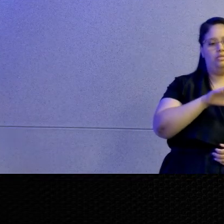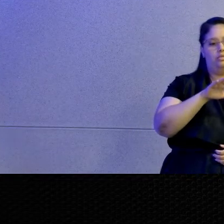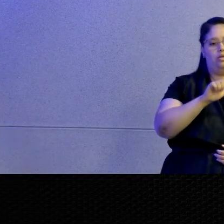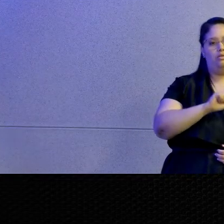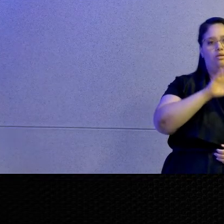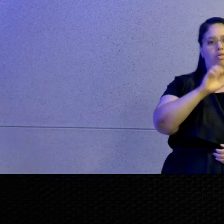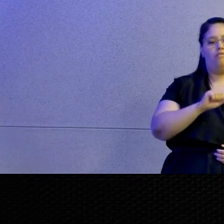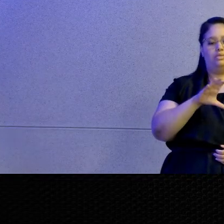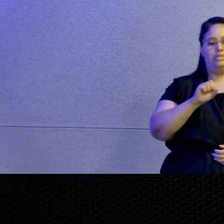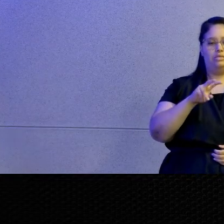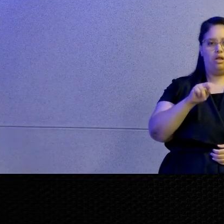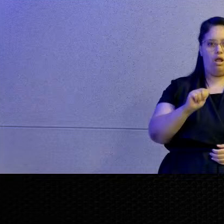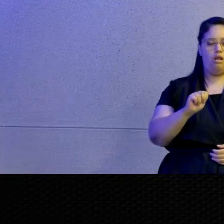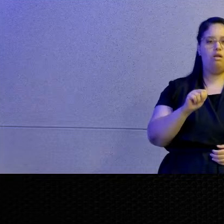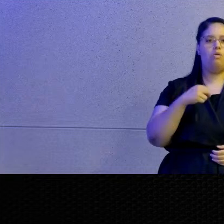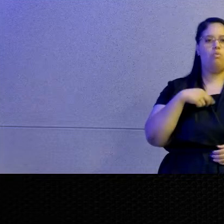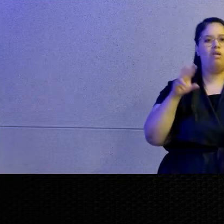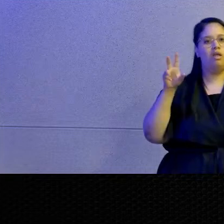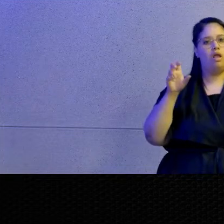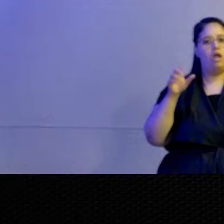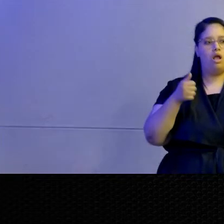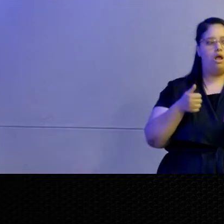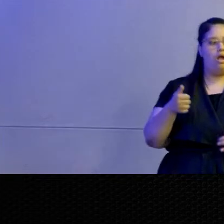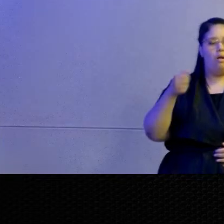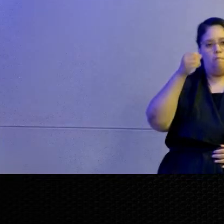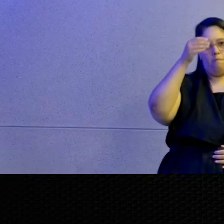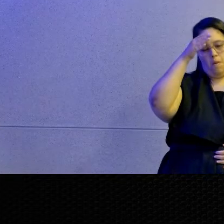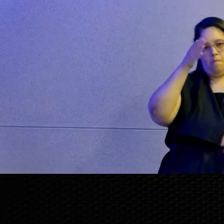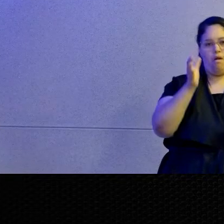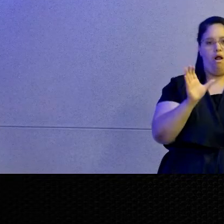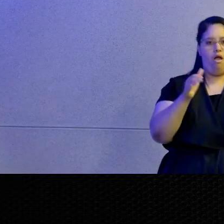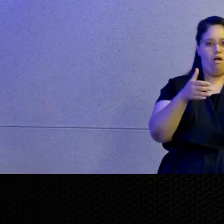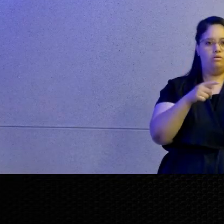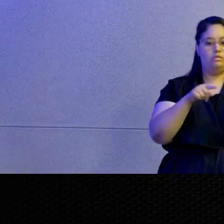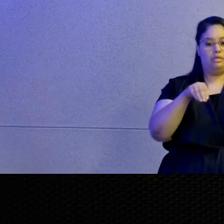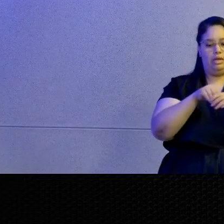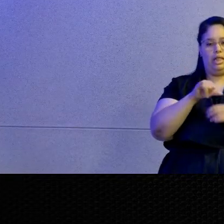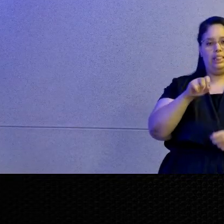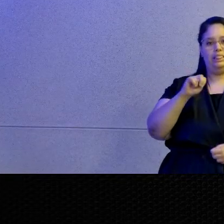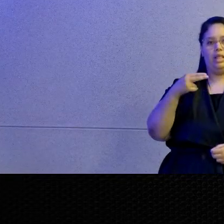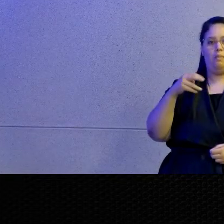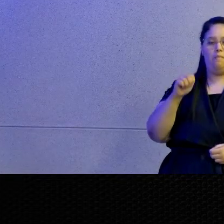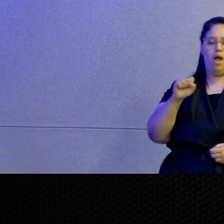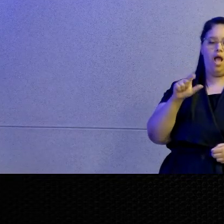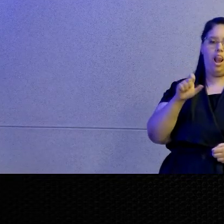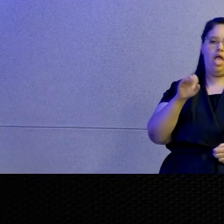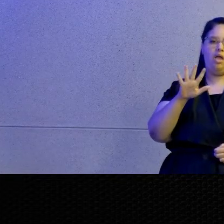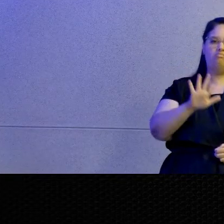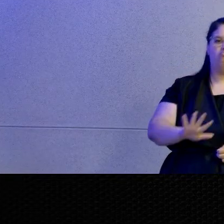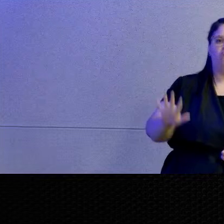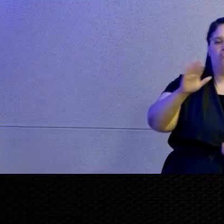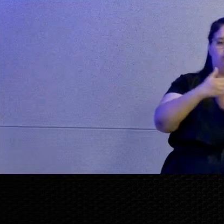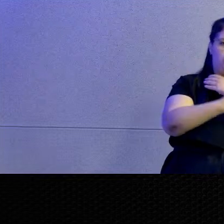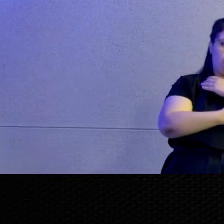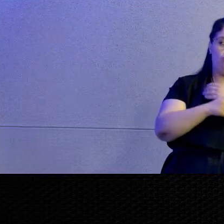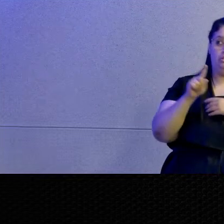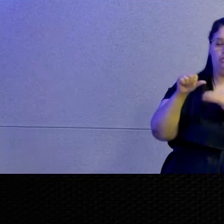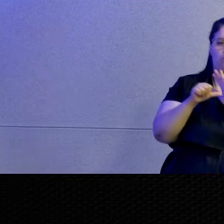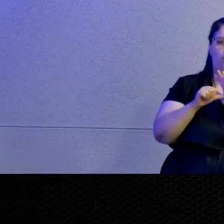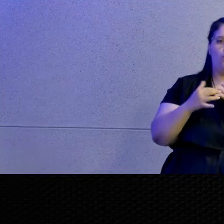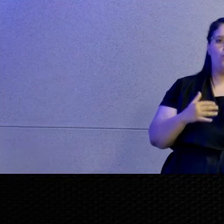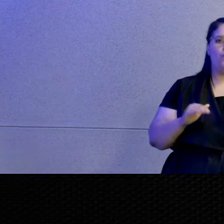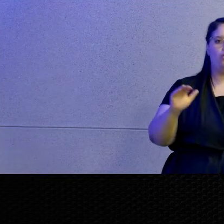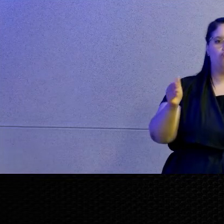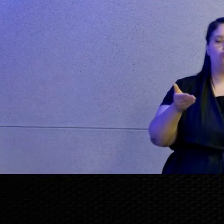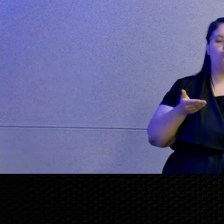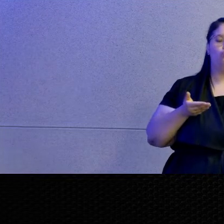master classes, especially here at Itamba Labs, but throughout the country. As you can see, and these are very important to